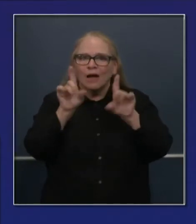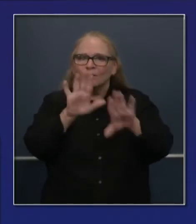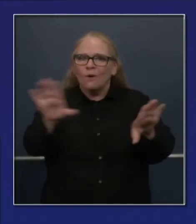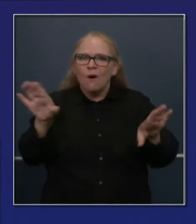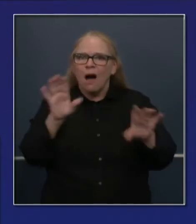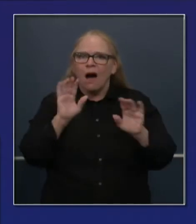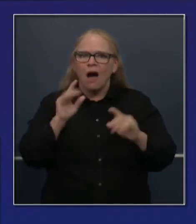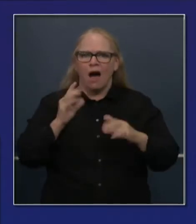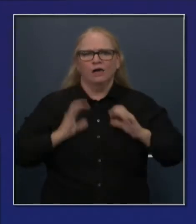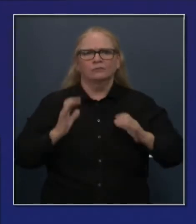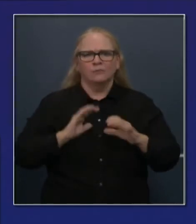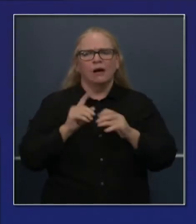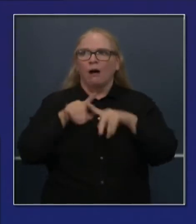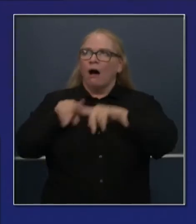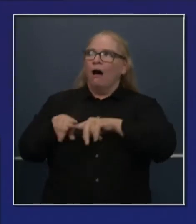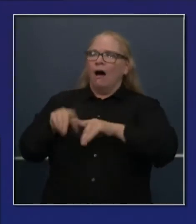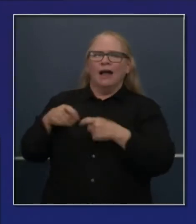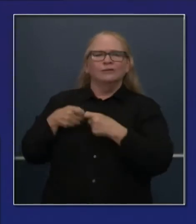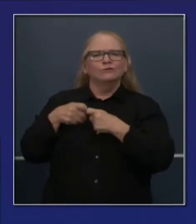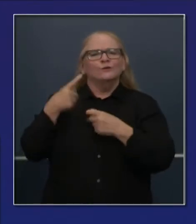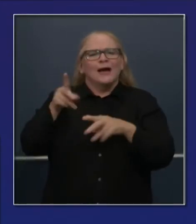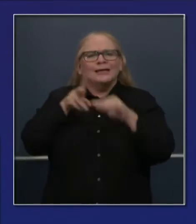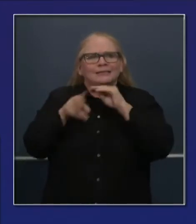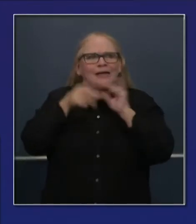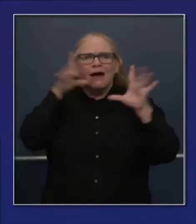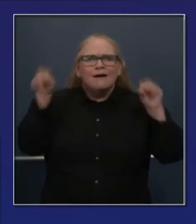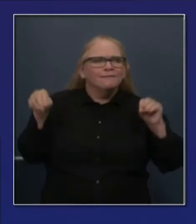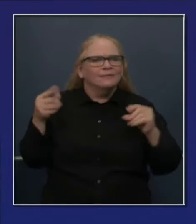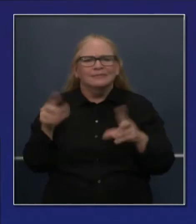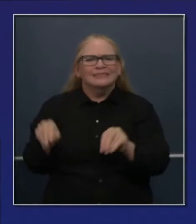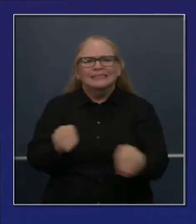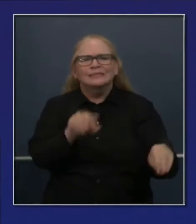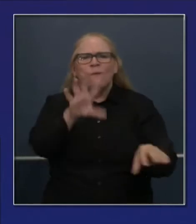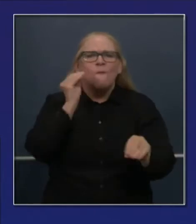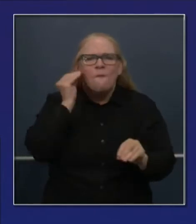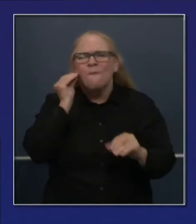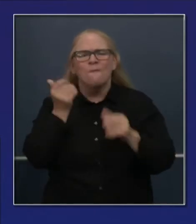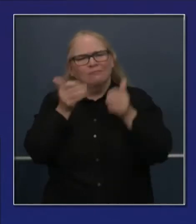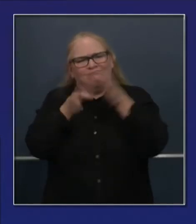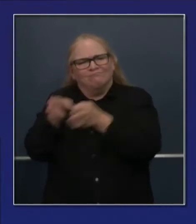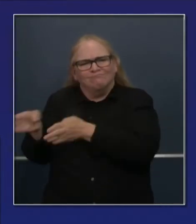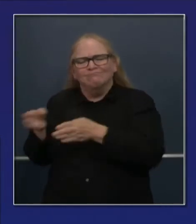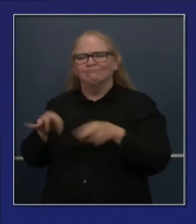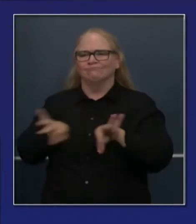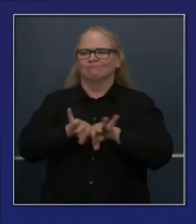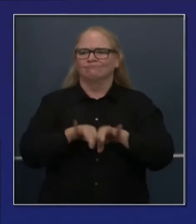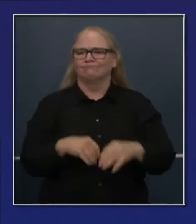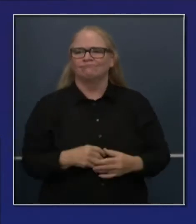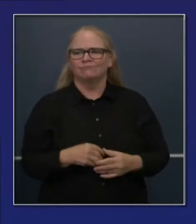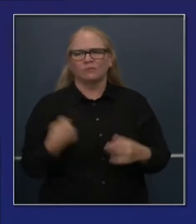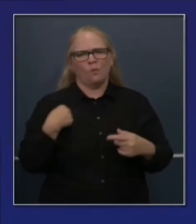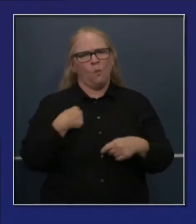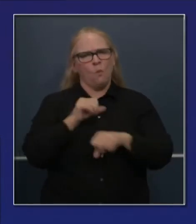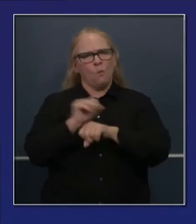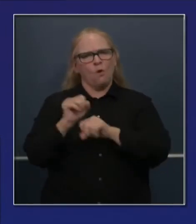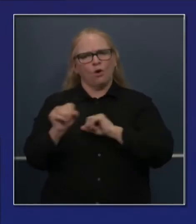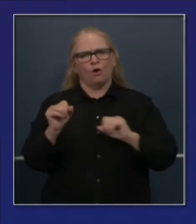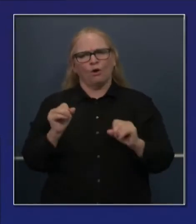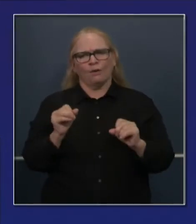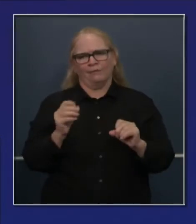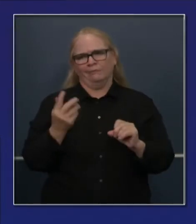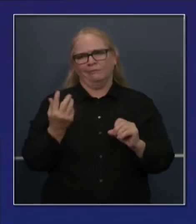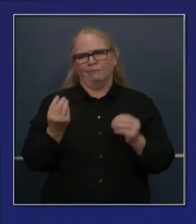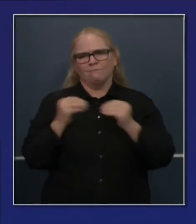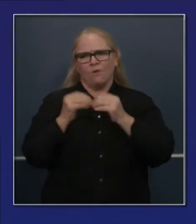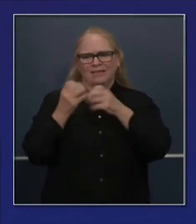usage. We also are working to procure and bring online more energy from LA, DPW